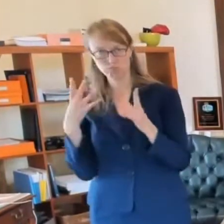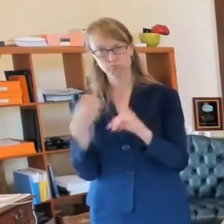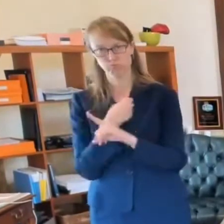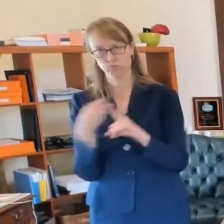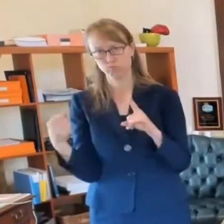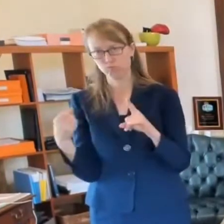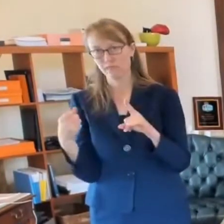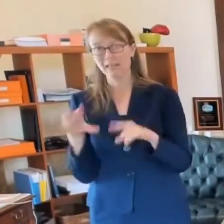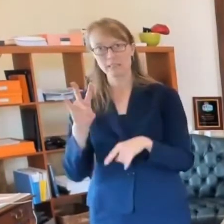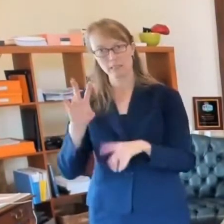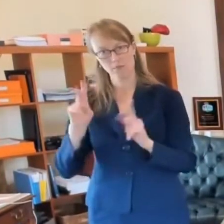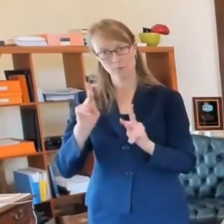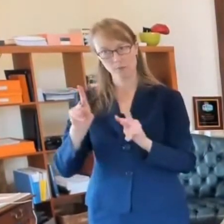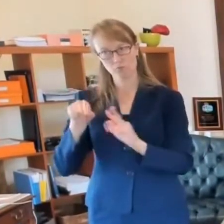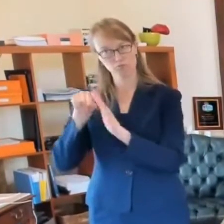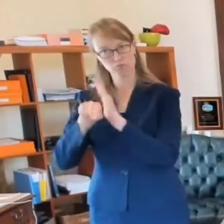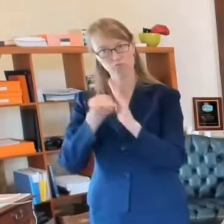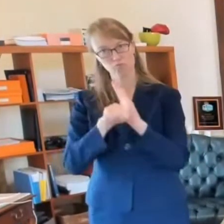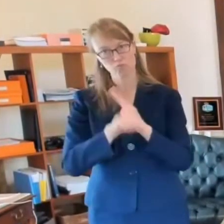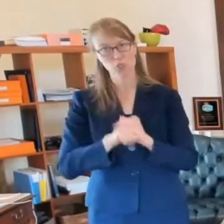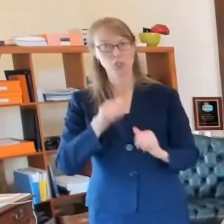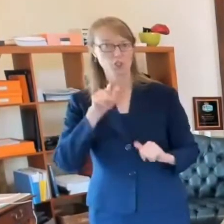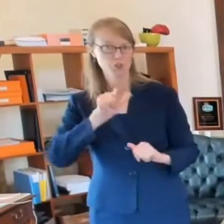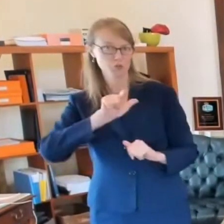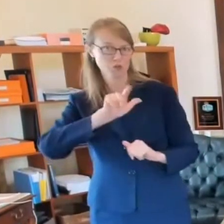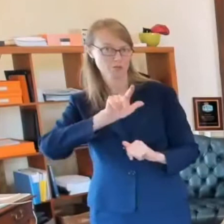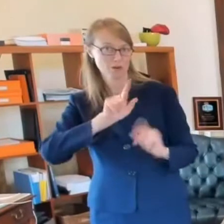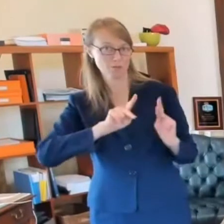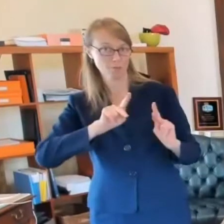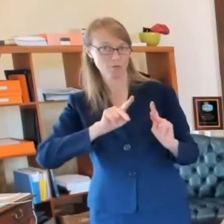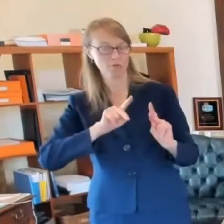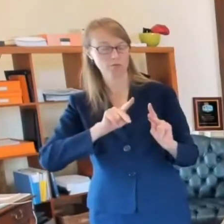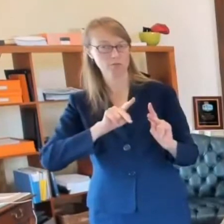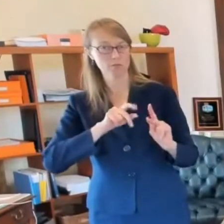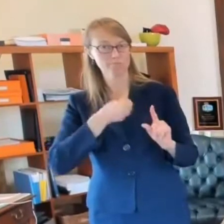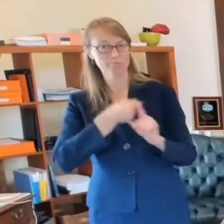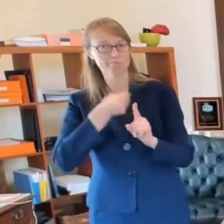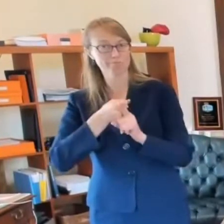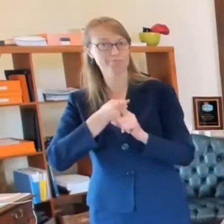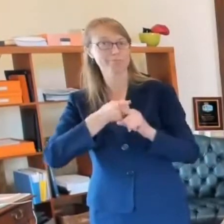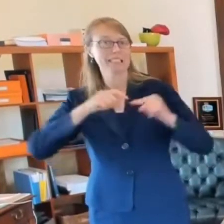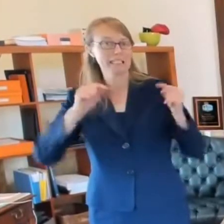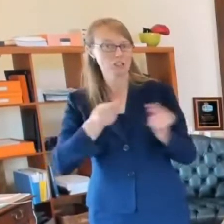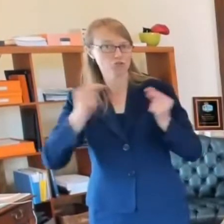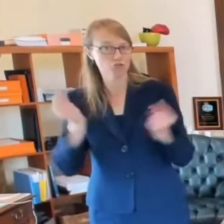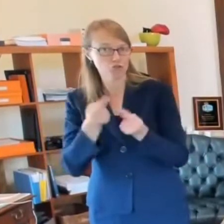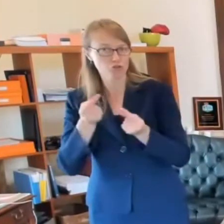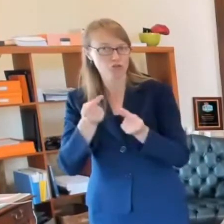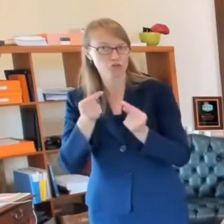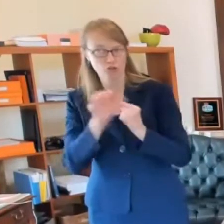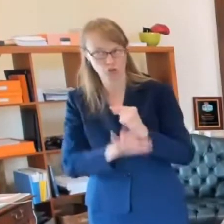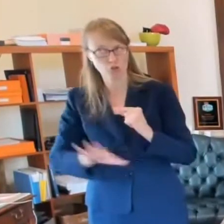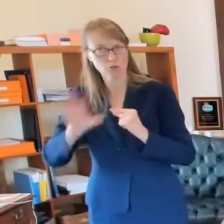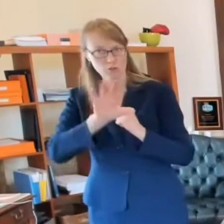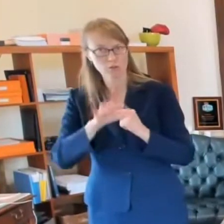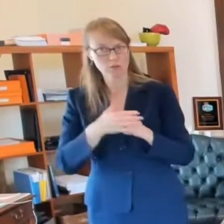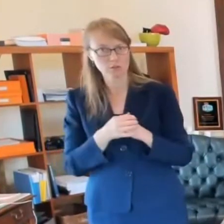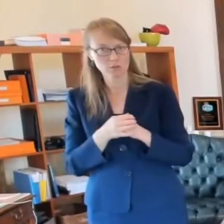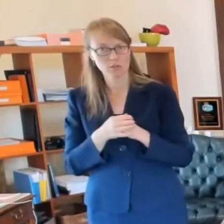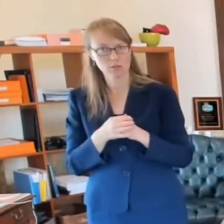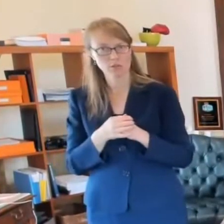7 people were killed, 23 were injured. This is across the region. 4 of